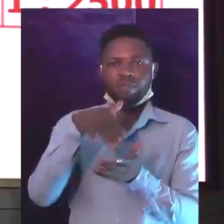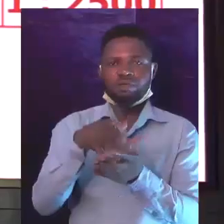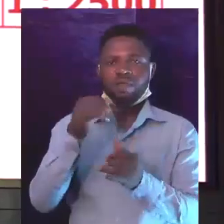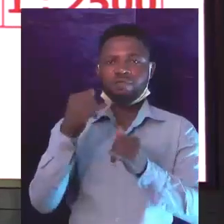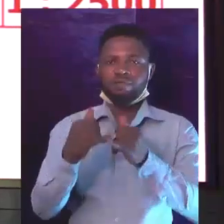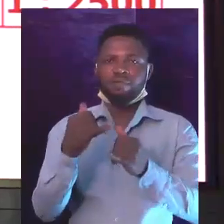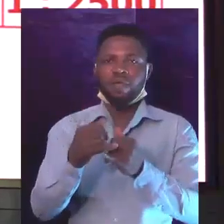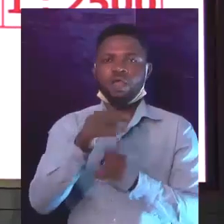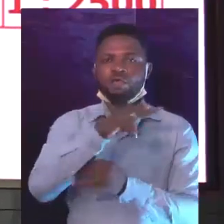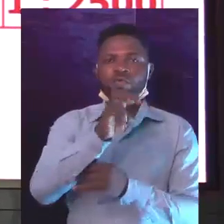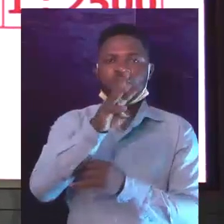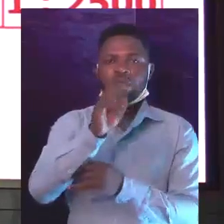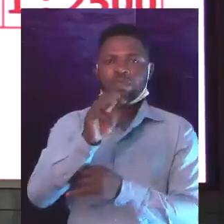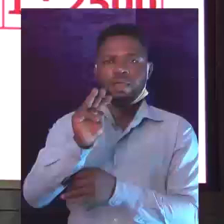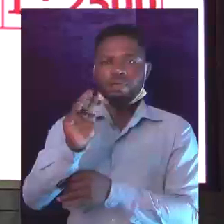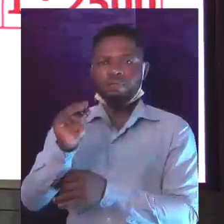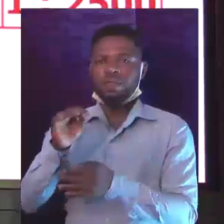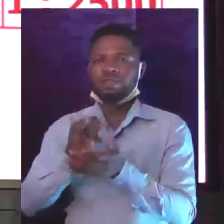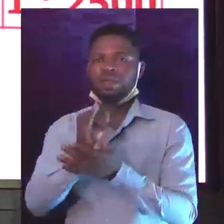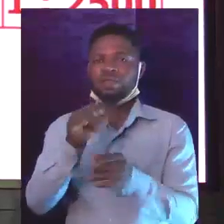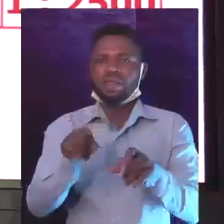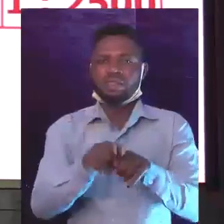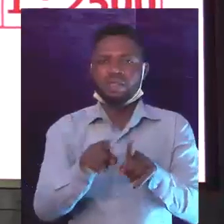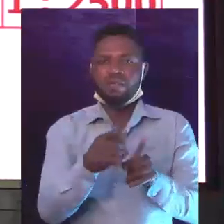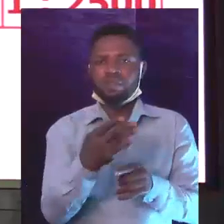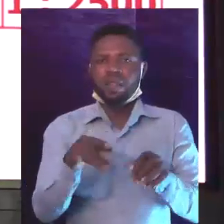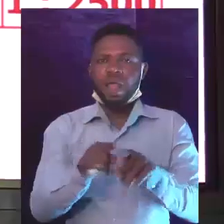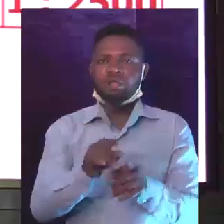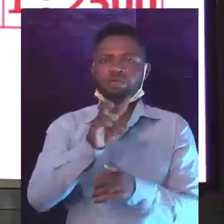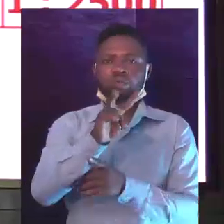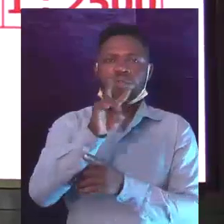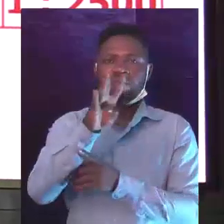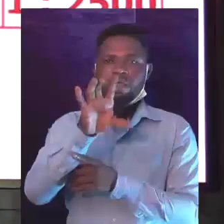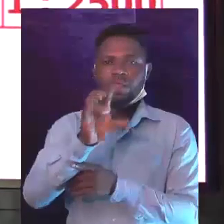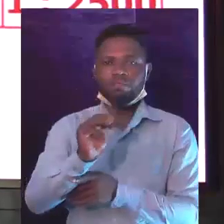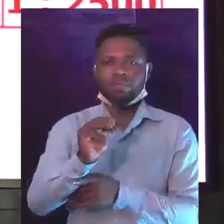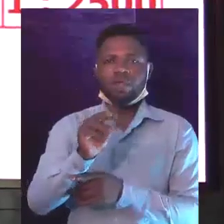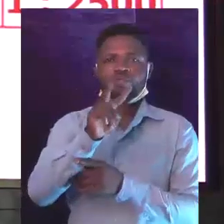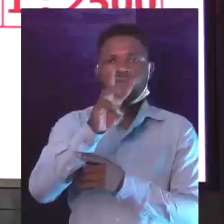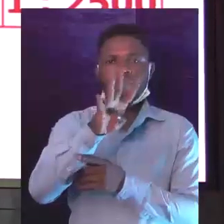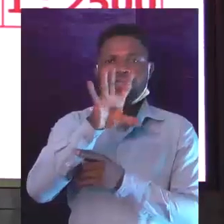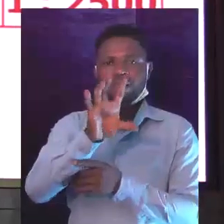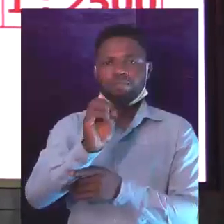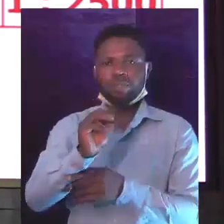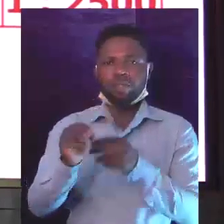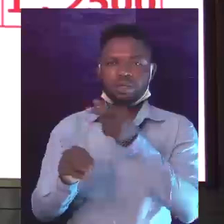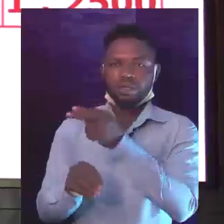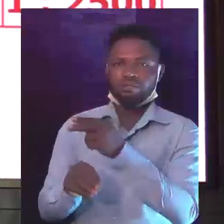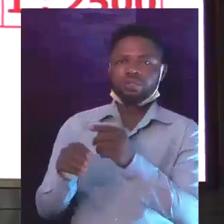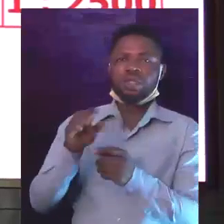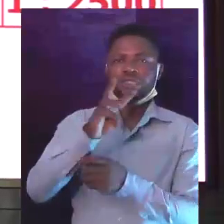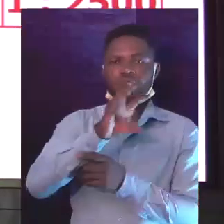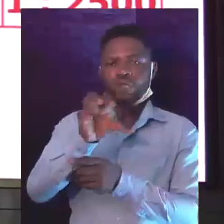Finally, 240 millimeters, that is the same thing as 24 centimeters. 24 centimeters here.